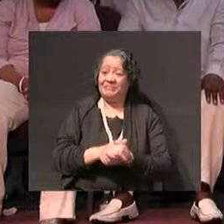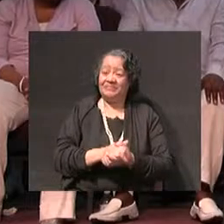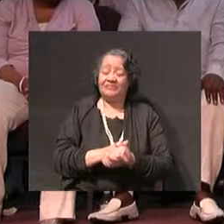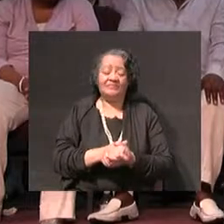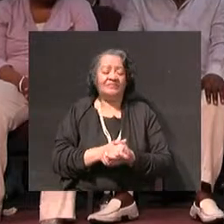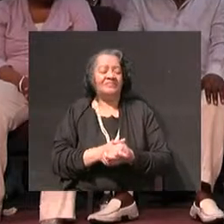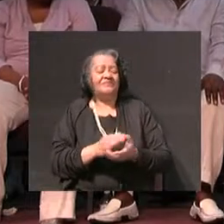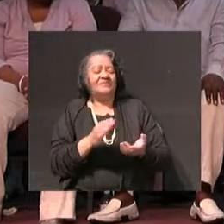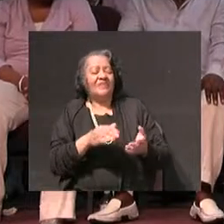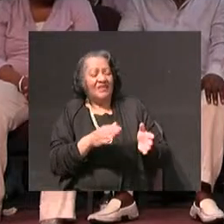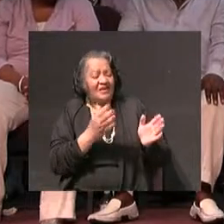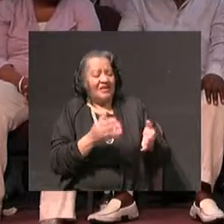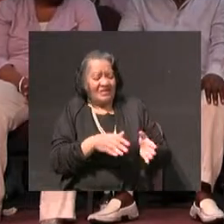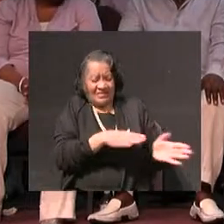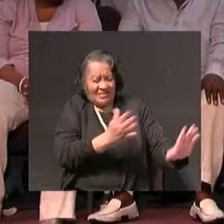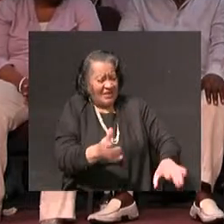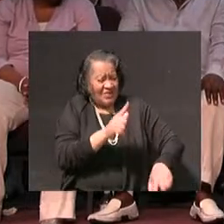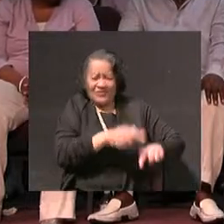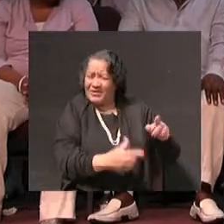Death just couldn't sleep.